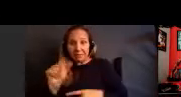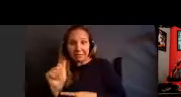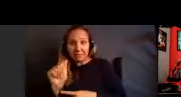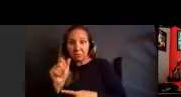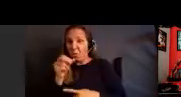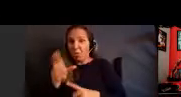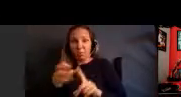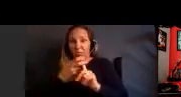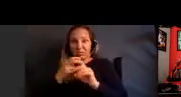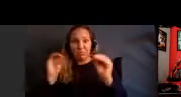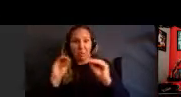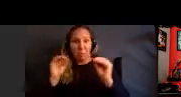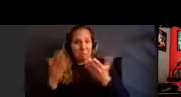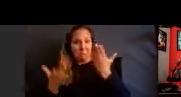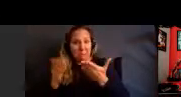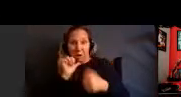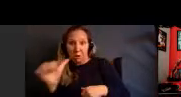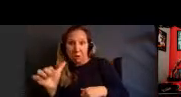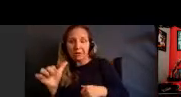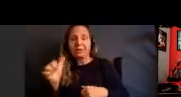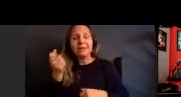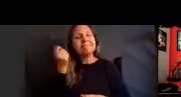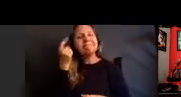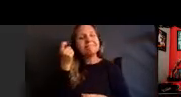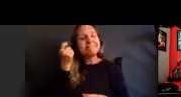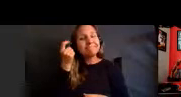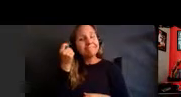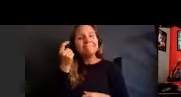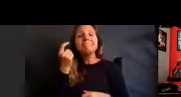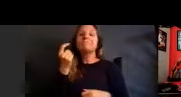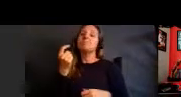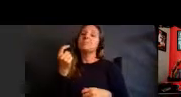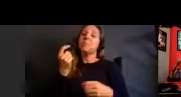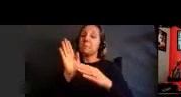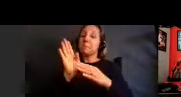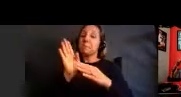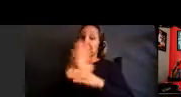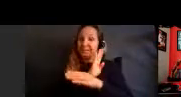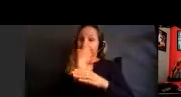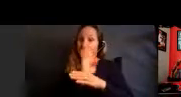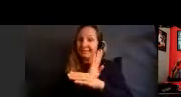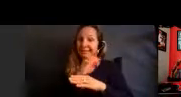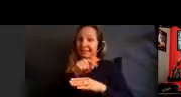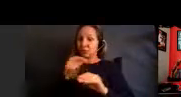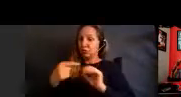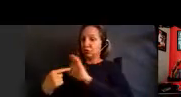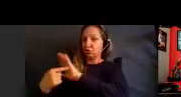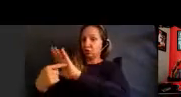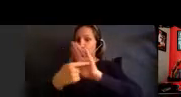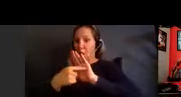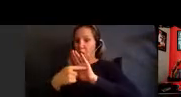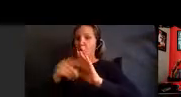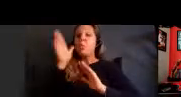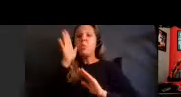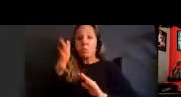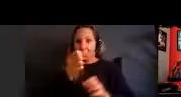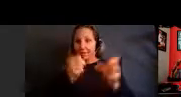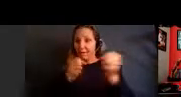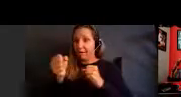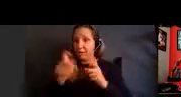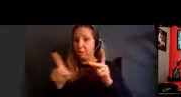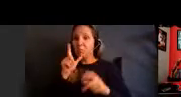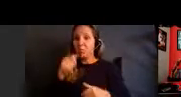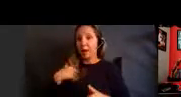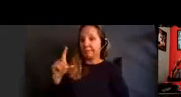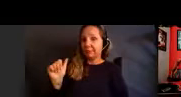people at all, I have to tell you that businesses that do reflect that they're hiring people with disabilities or